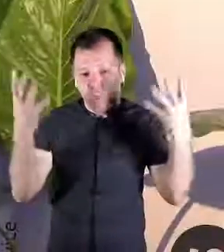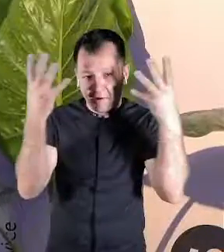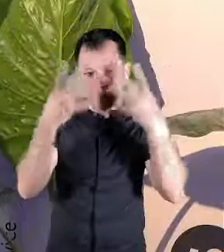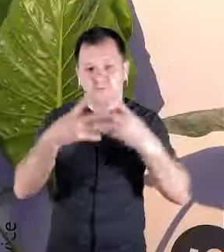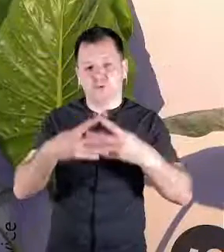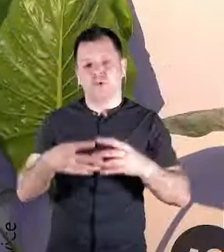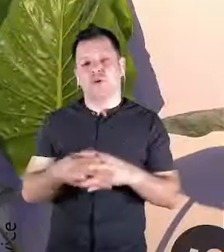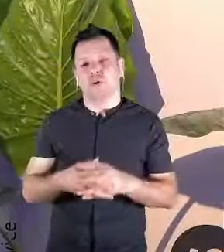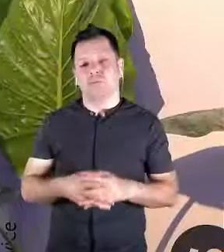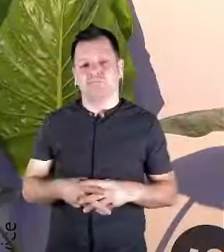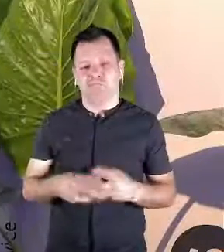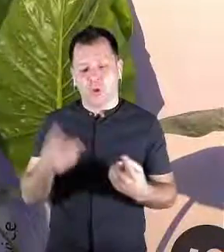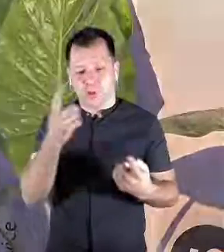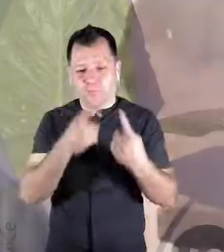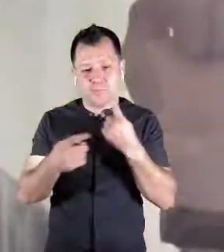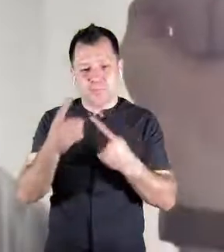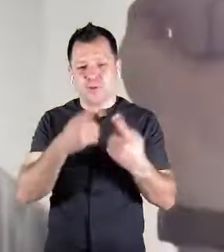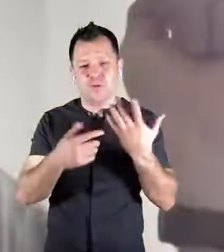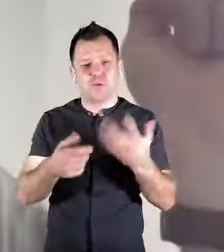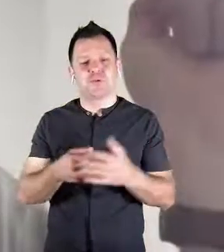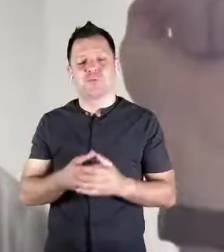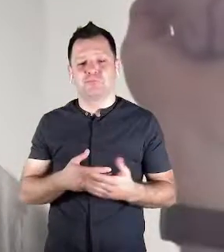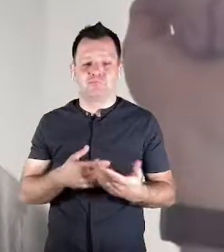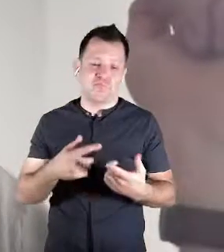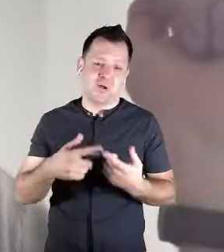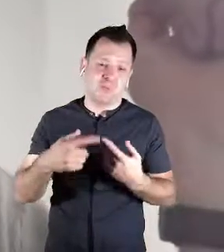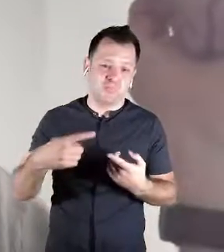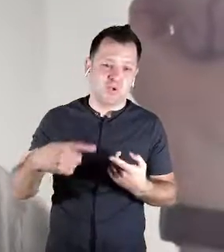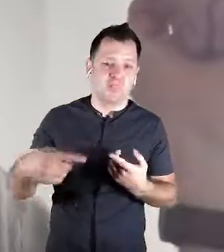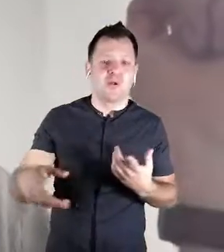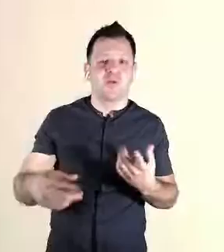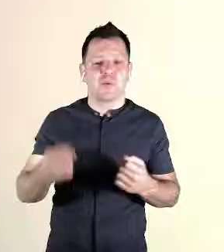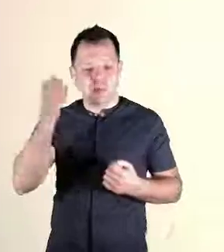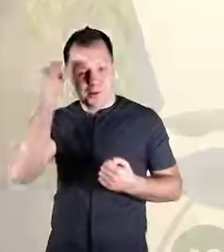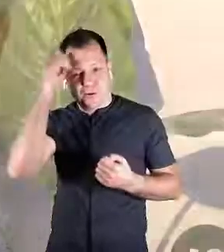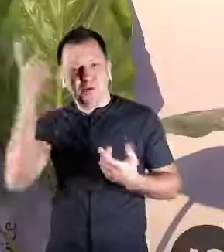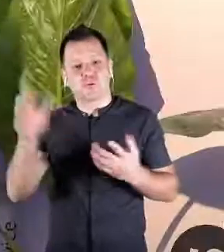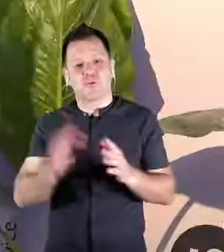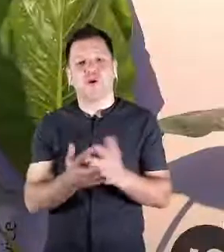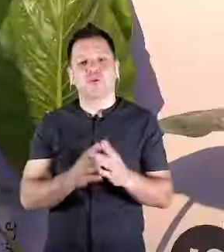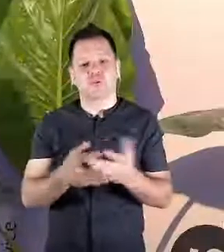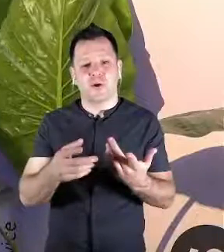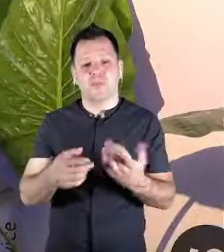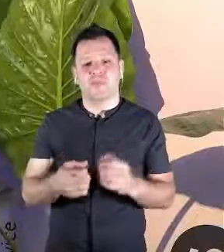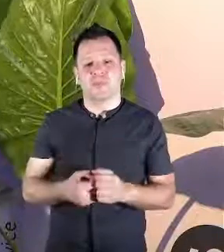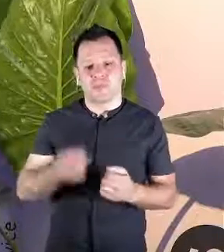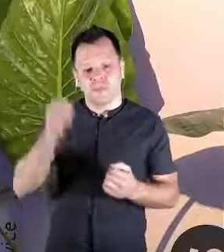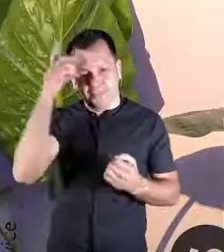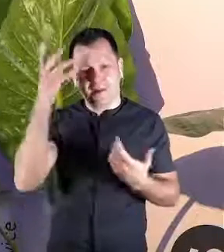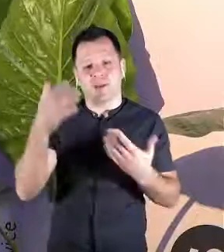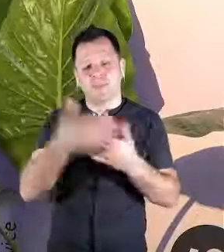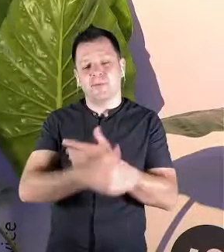Smart City book. Yeah, let's do that. Thank you. Thank you very much. Bye-bye.